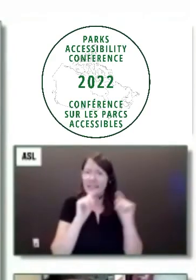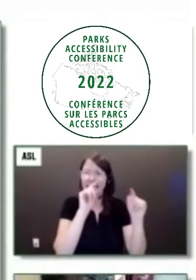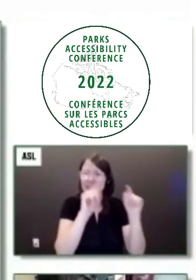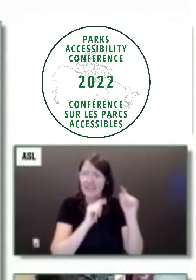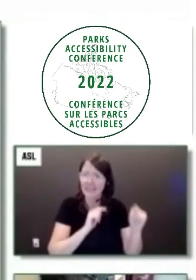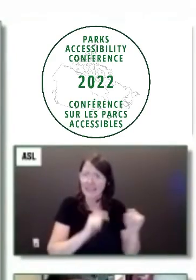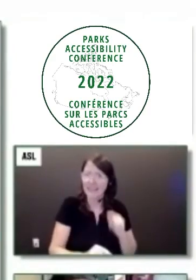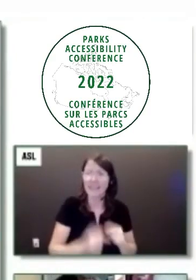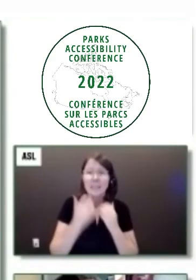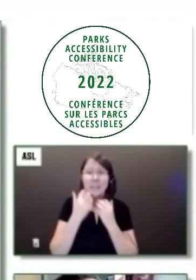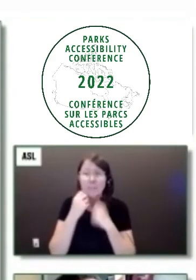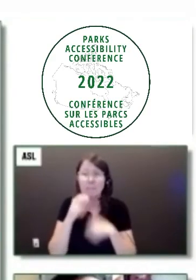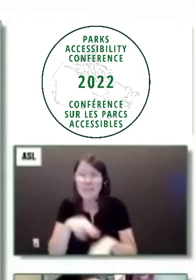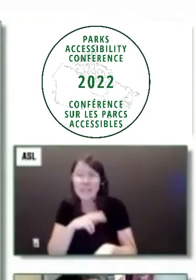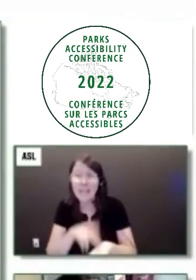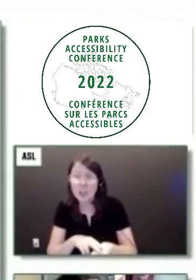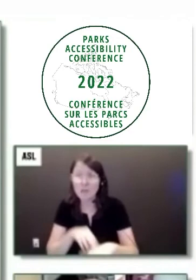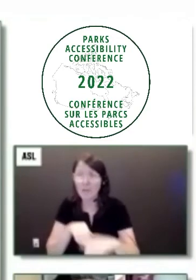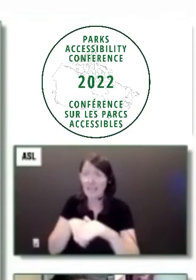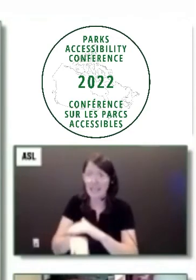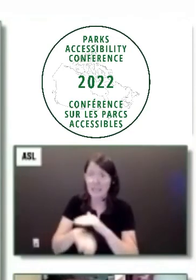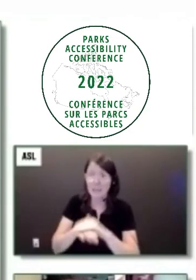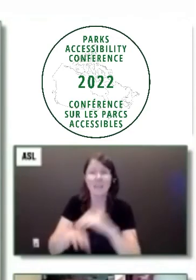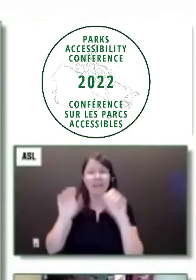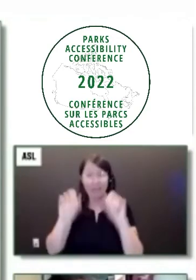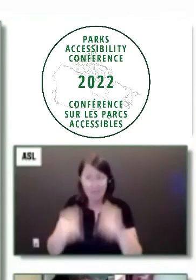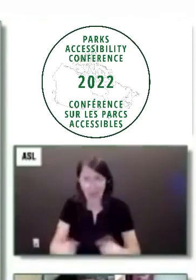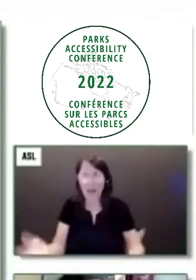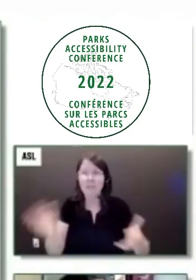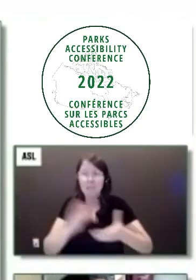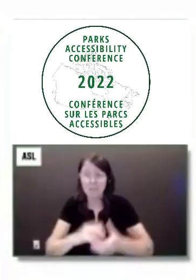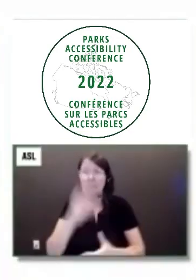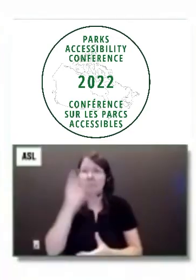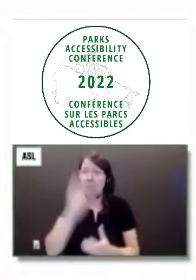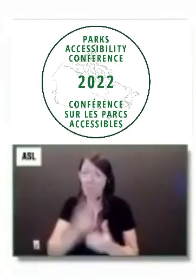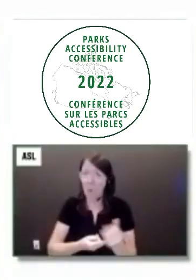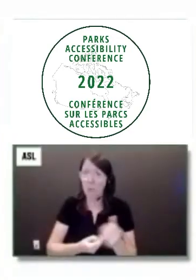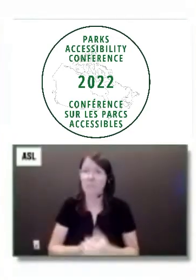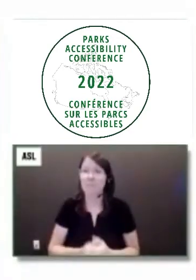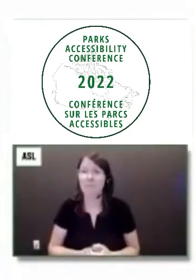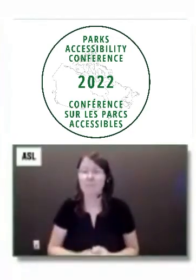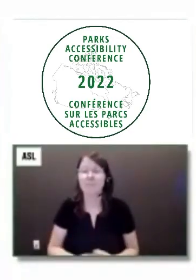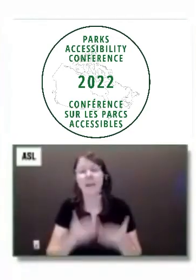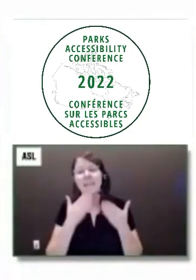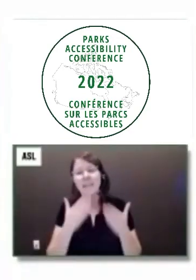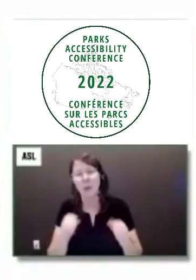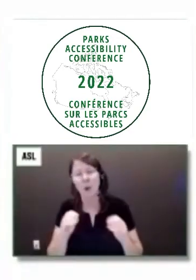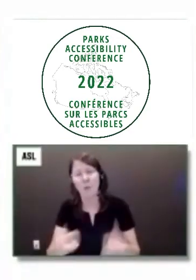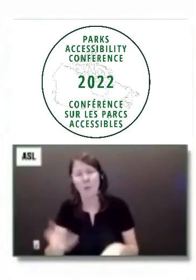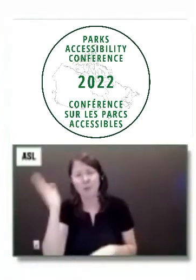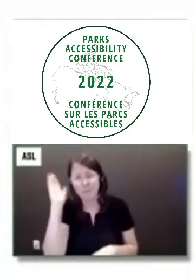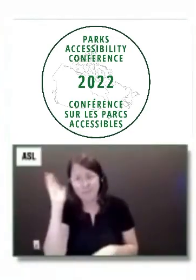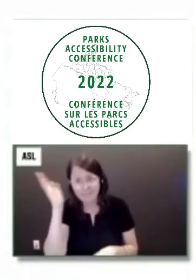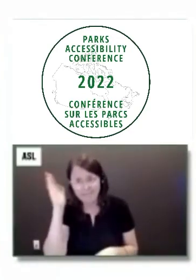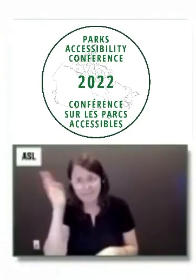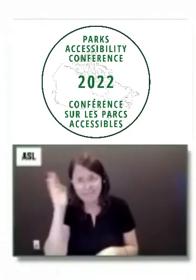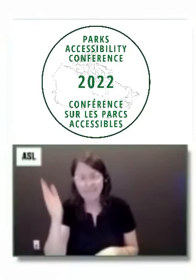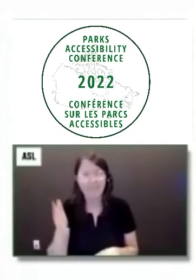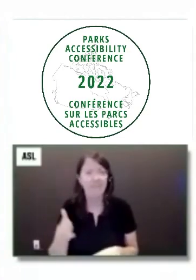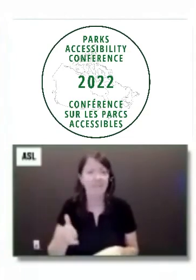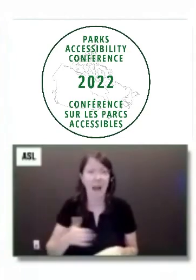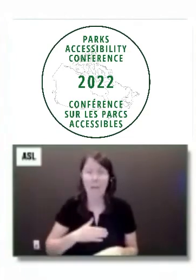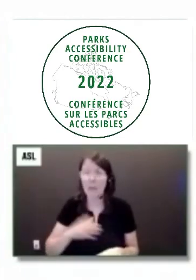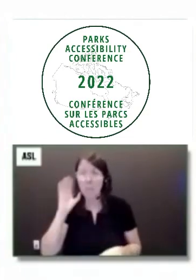hand. Thanks very much for the opportunity to share, and happy to take any questions that might